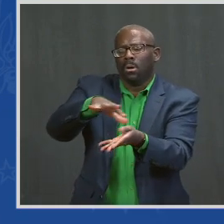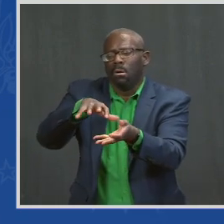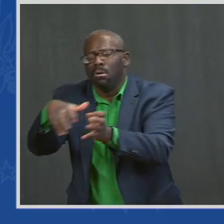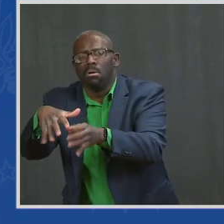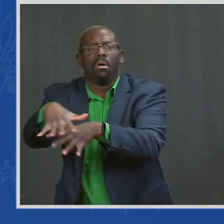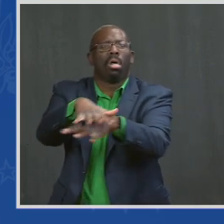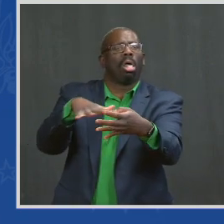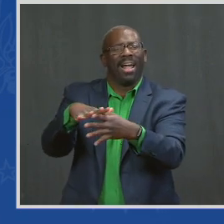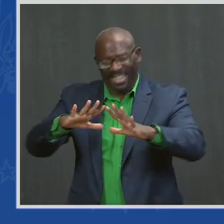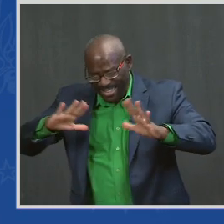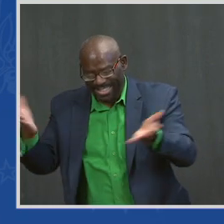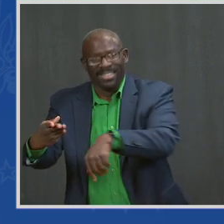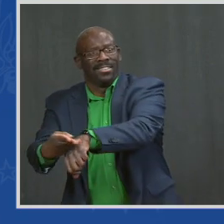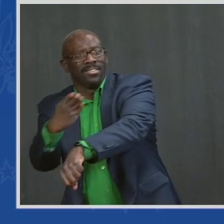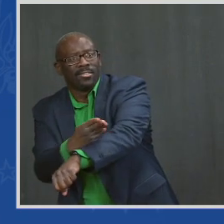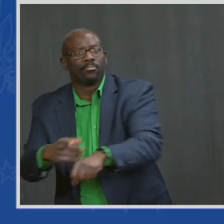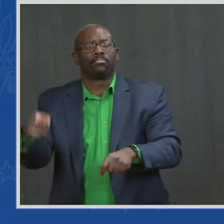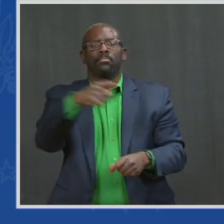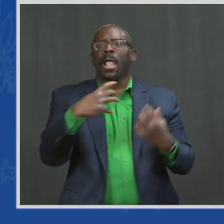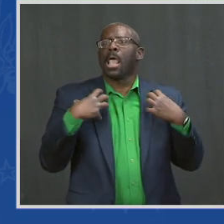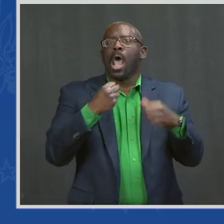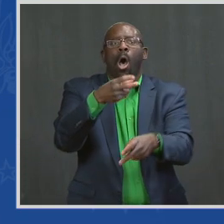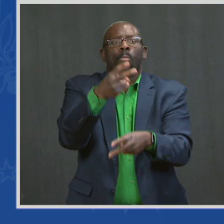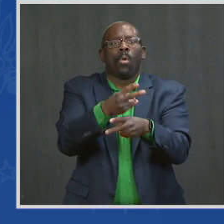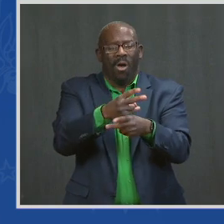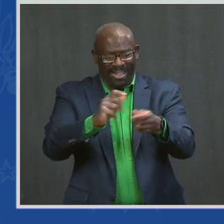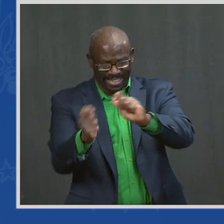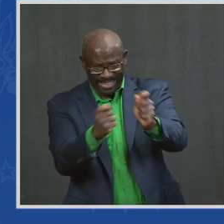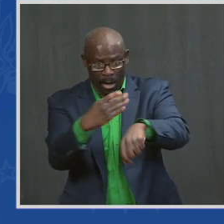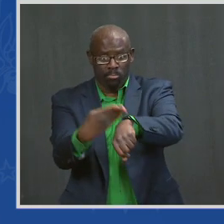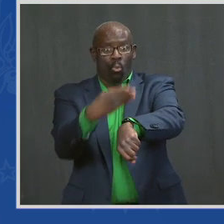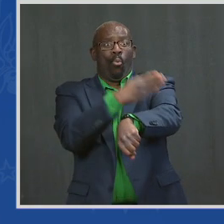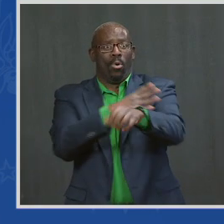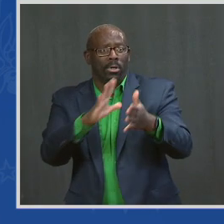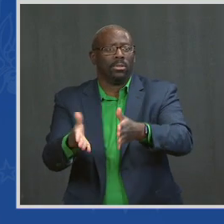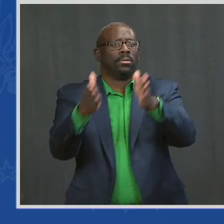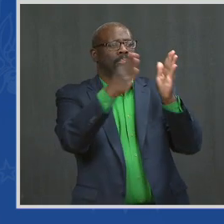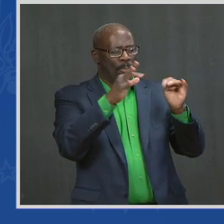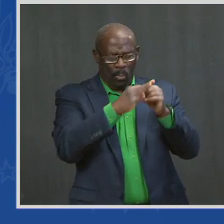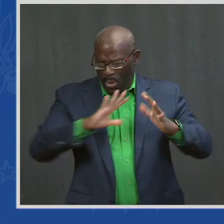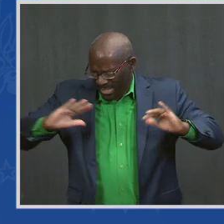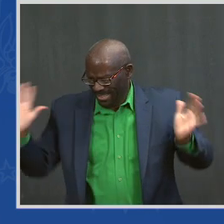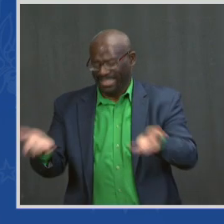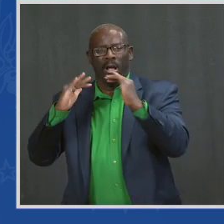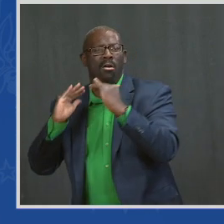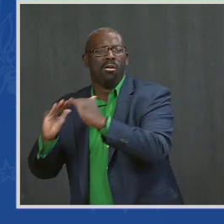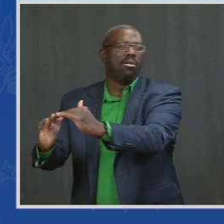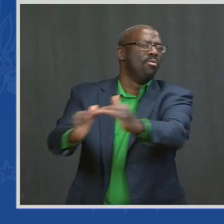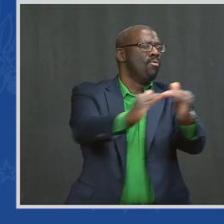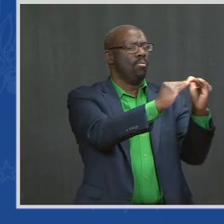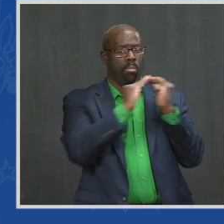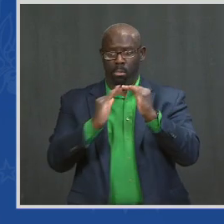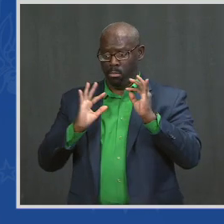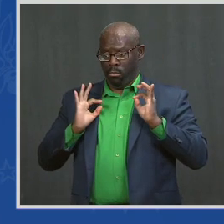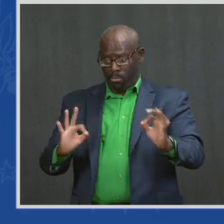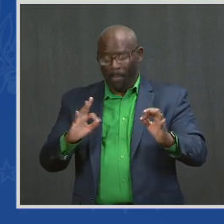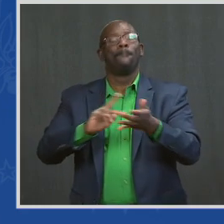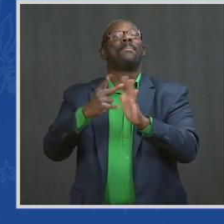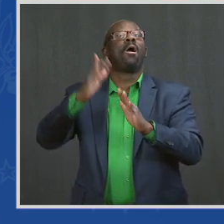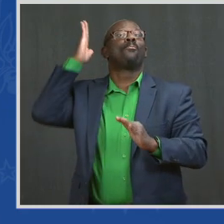that equity is at the heart of our fight against the pandemic, and the water that comes out of our